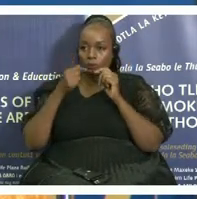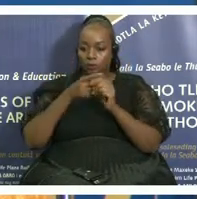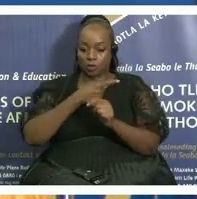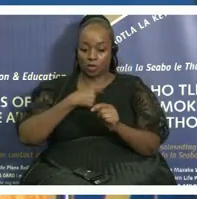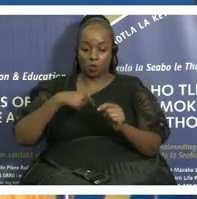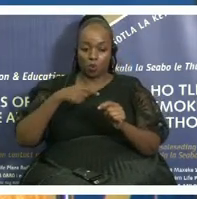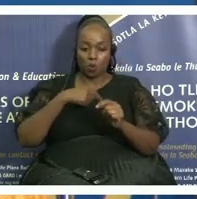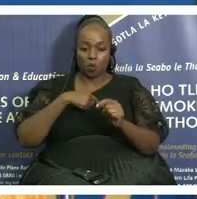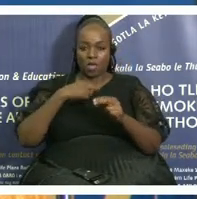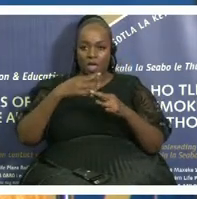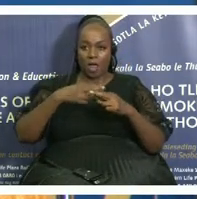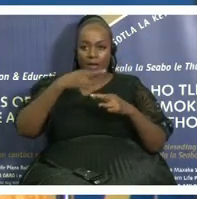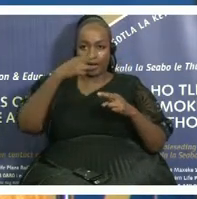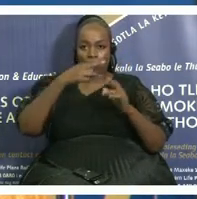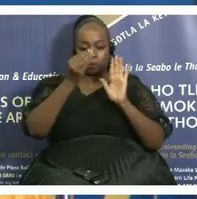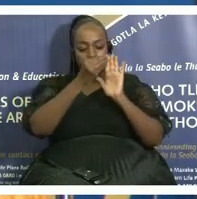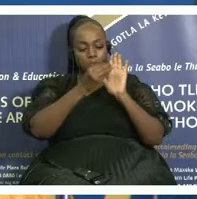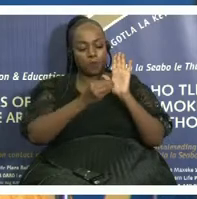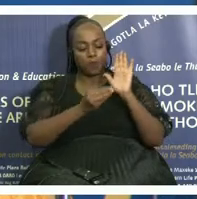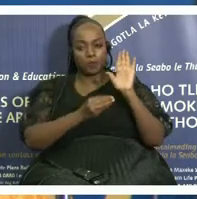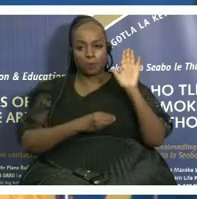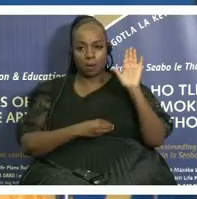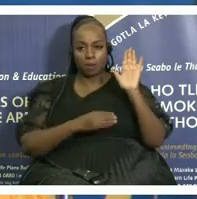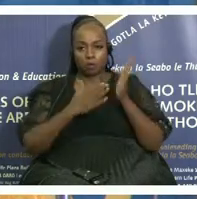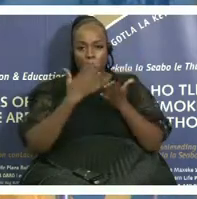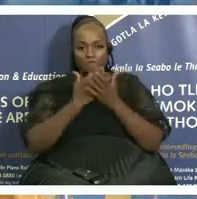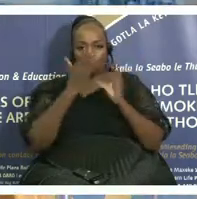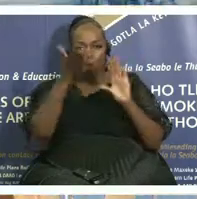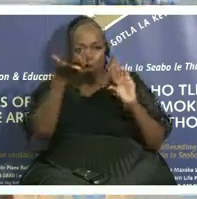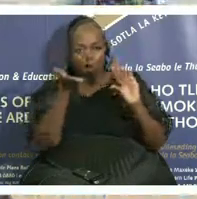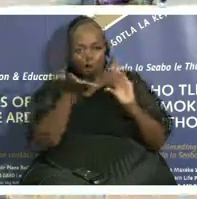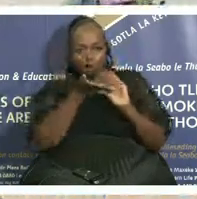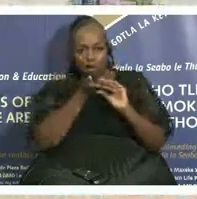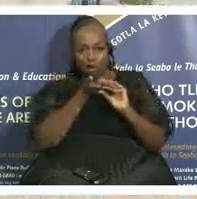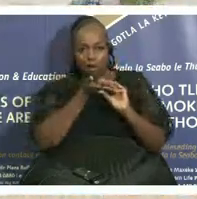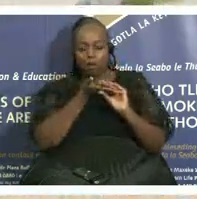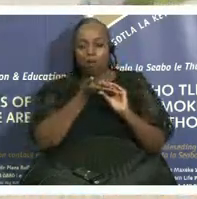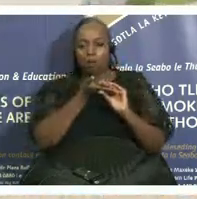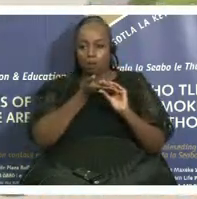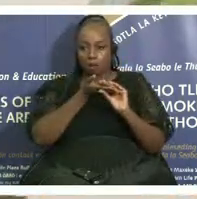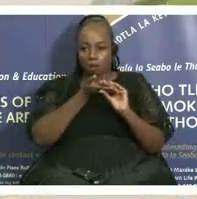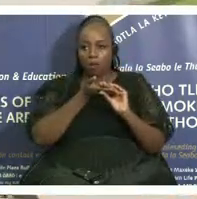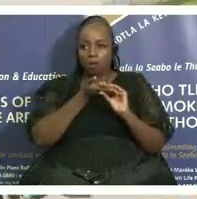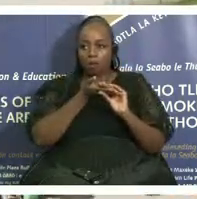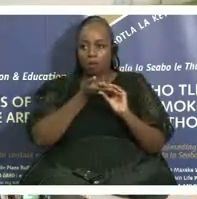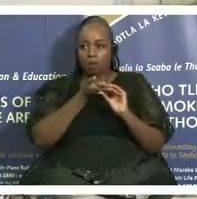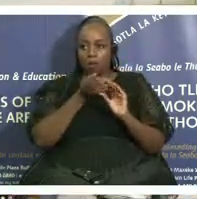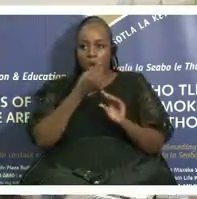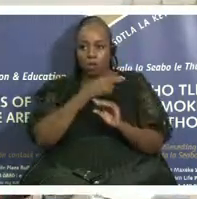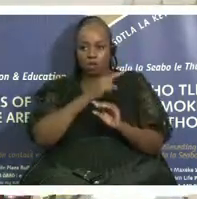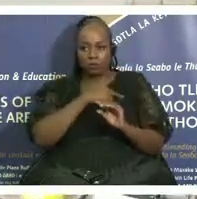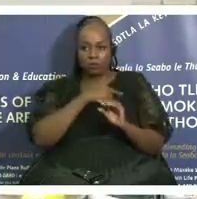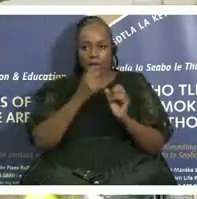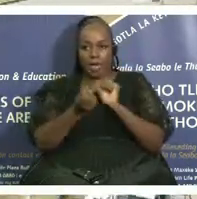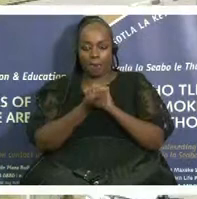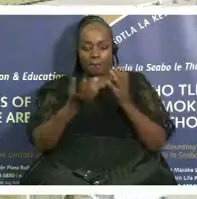the refurbishment of the following facilities: Bongani Hospital Nursing School